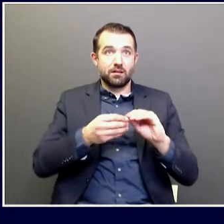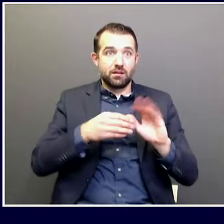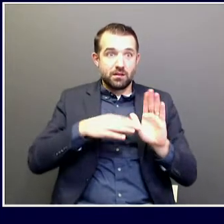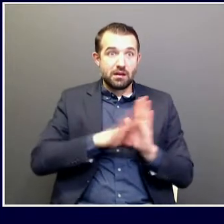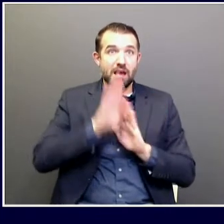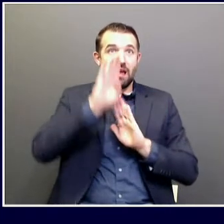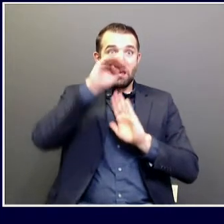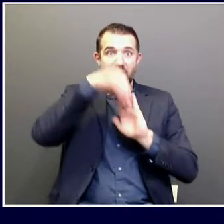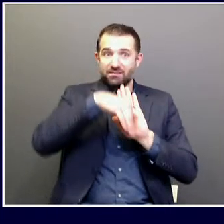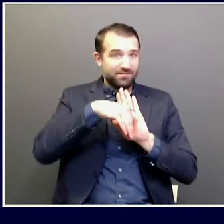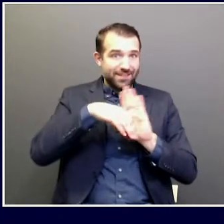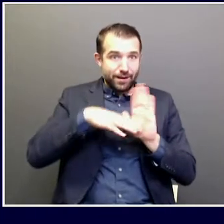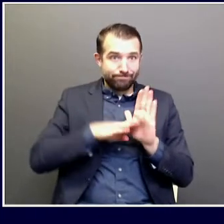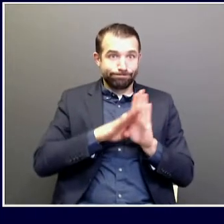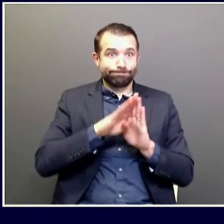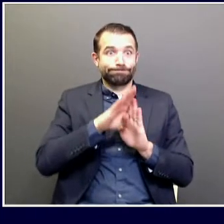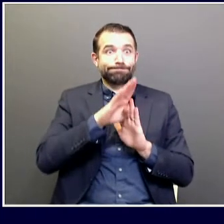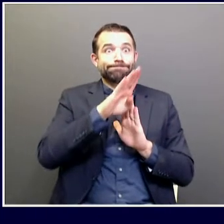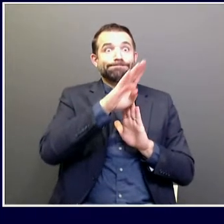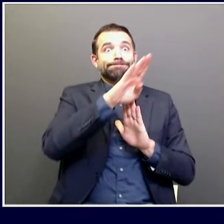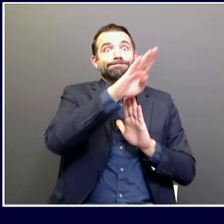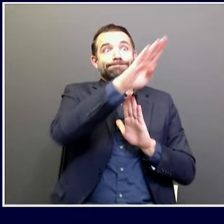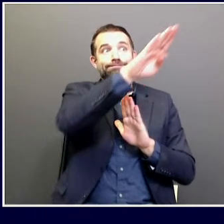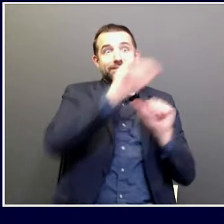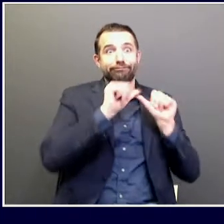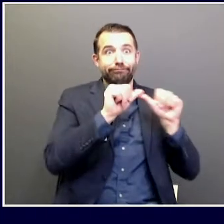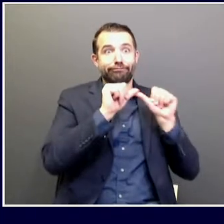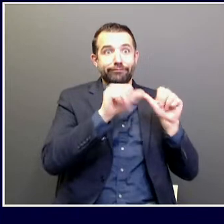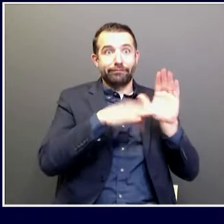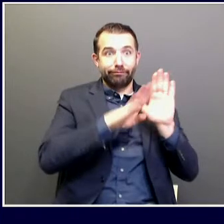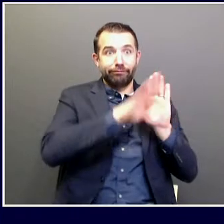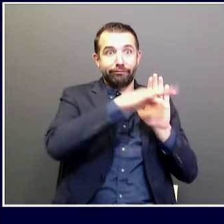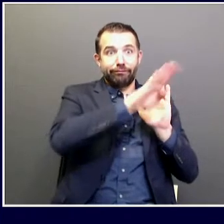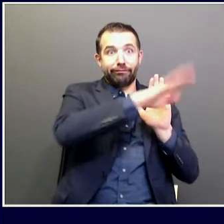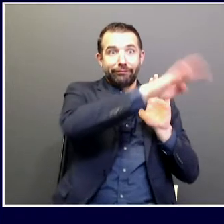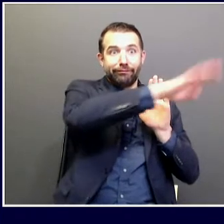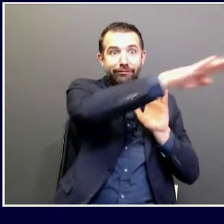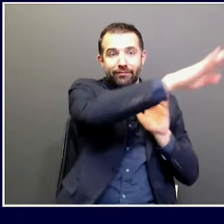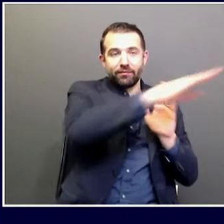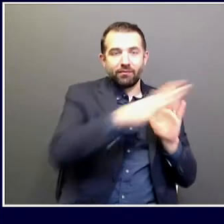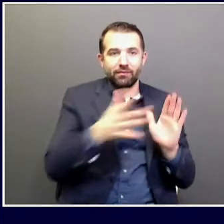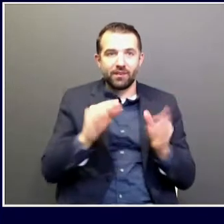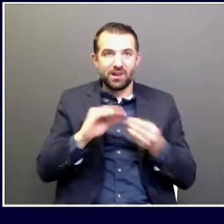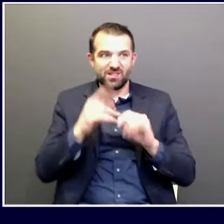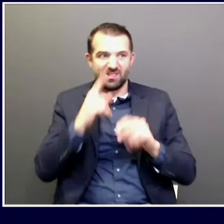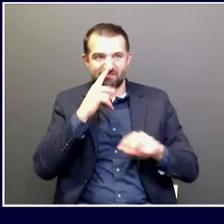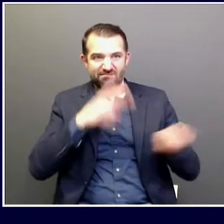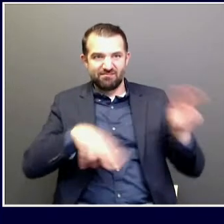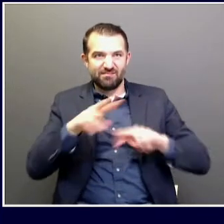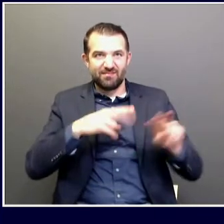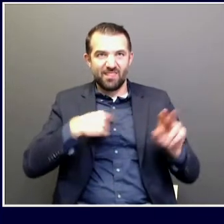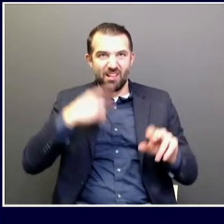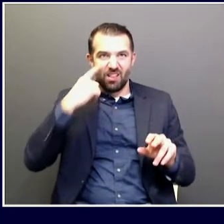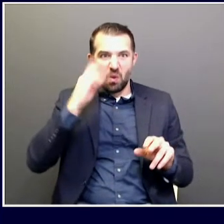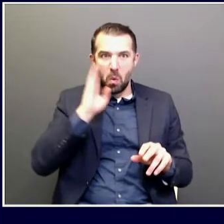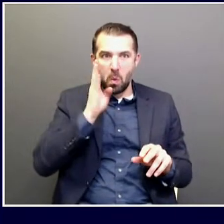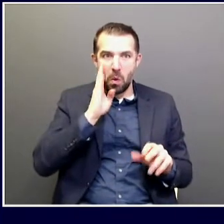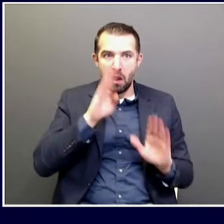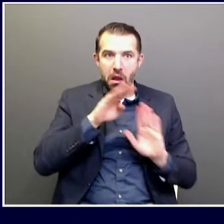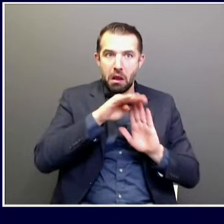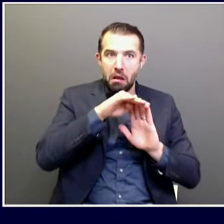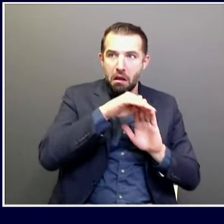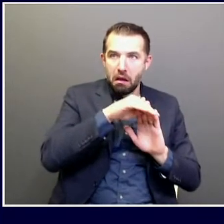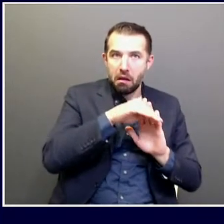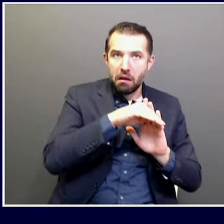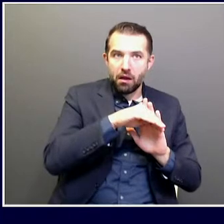these numbers day to day, week to week, and the expectation was at some point within recent weeks that would have leveled off. And